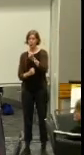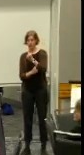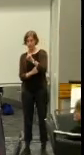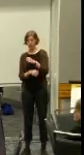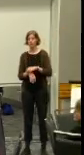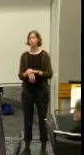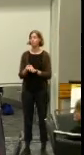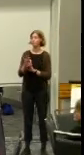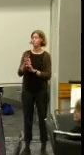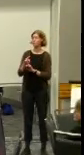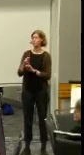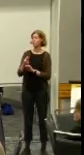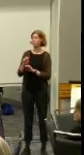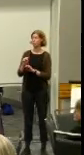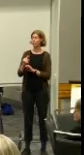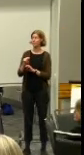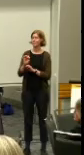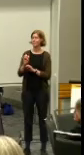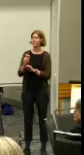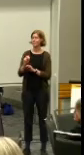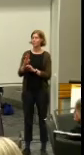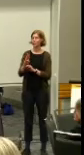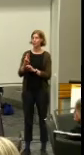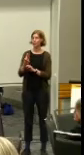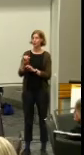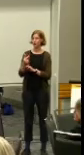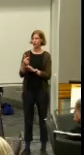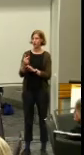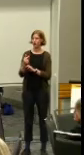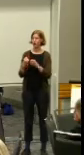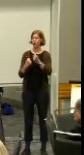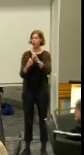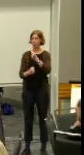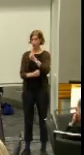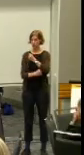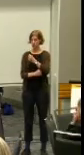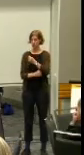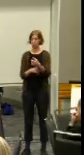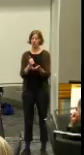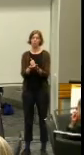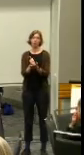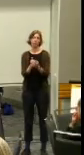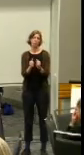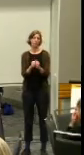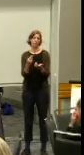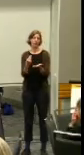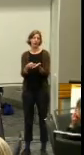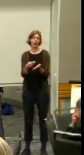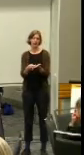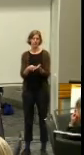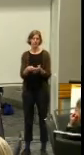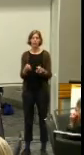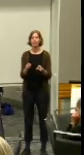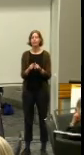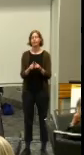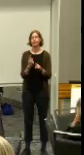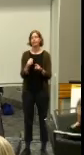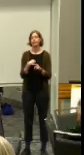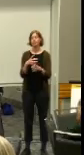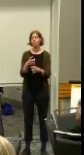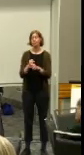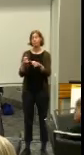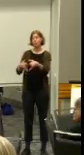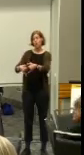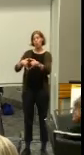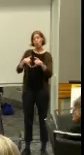Berg Foundation has also been really key in helping us get funding together. And we've also been able to win an award through Enterprise as well. A huge award,